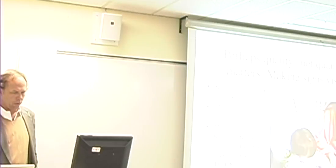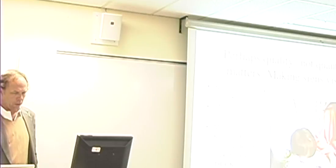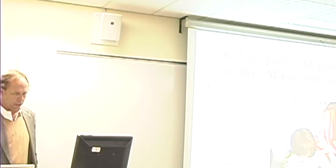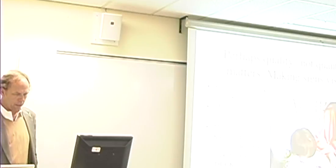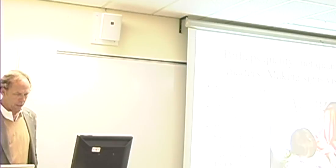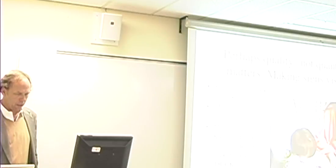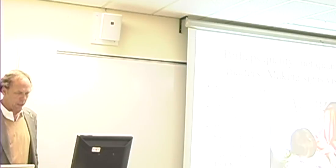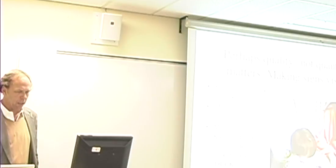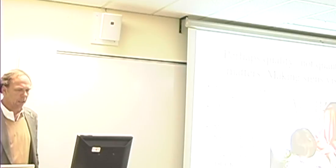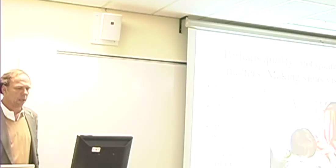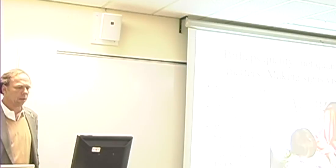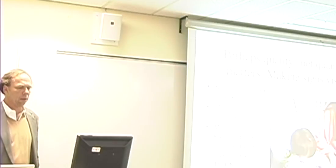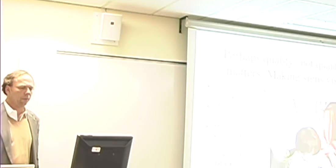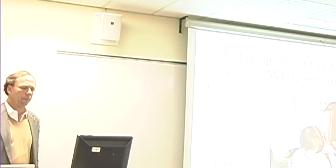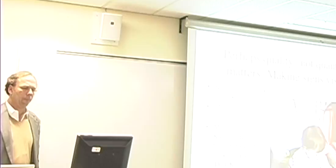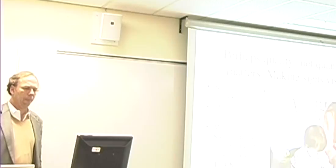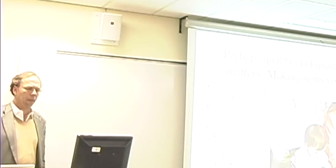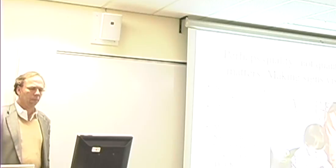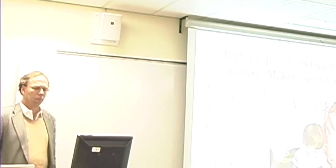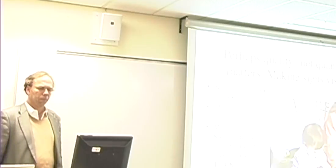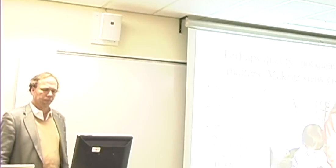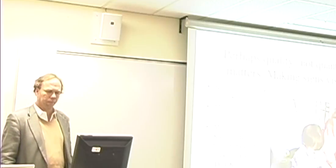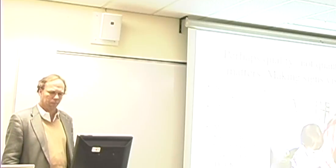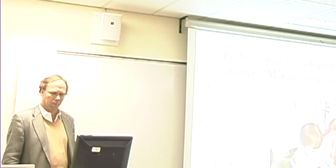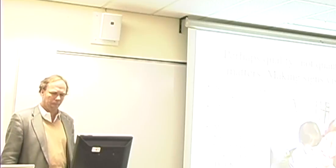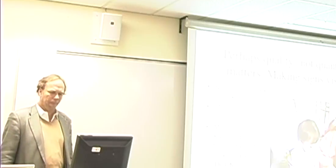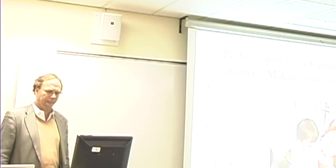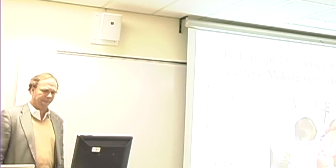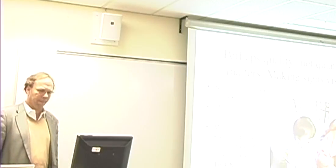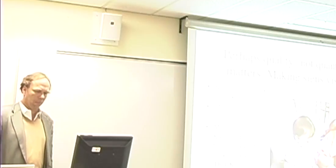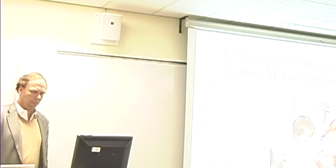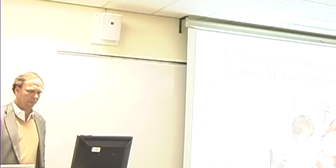And so let's just see it again.